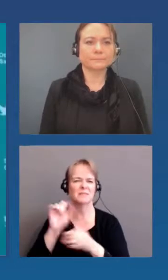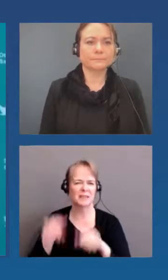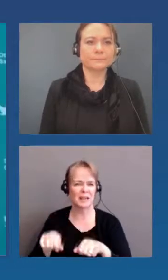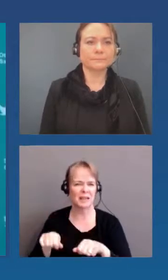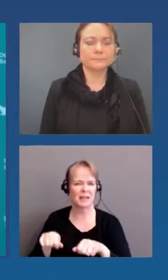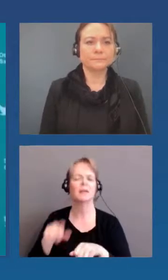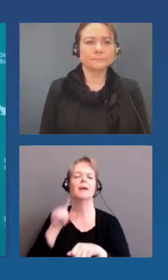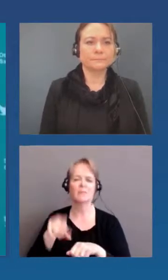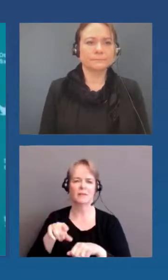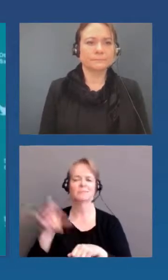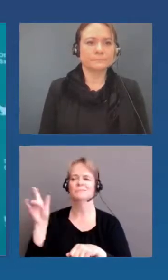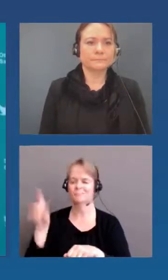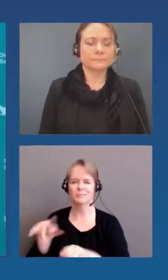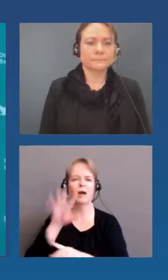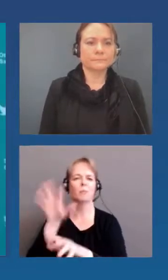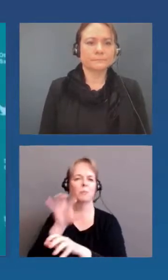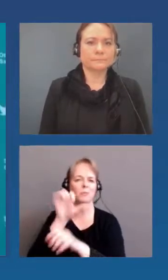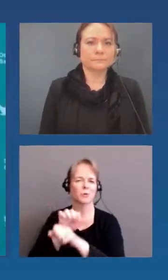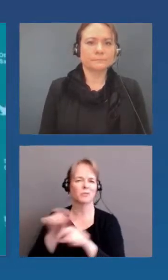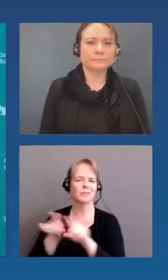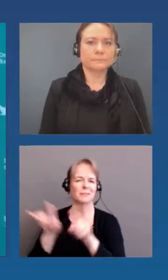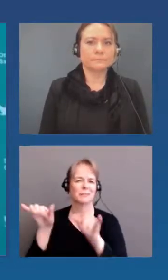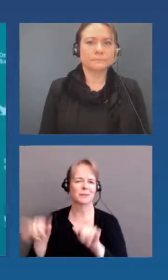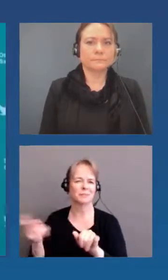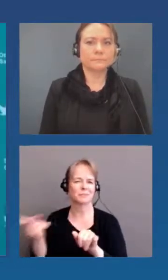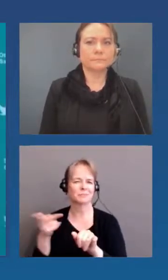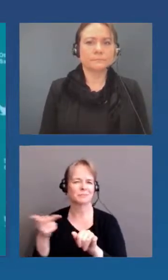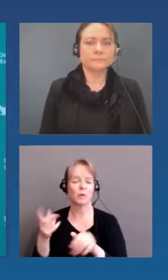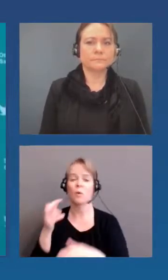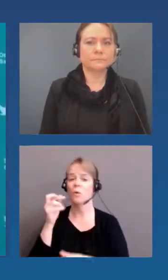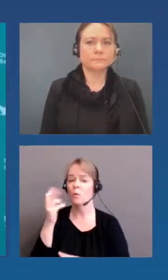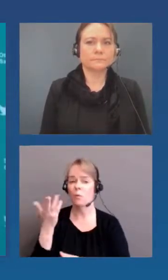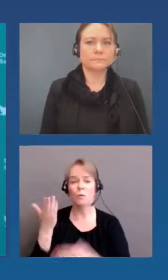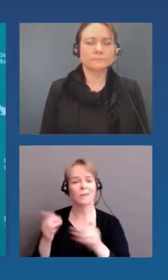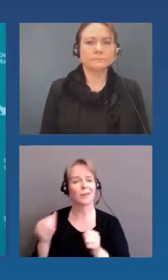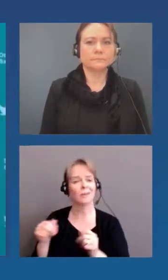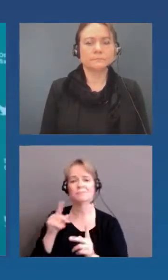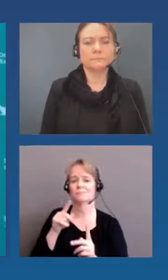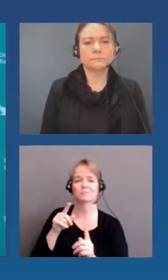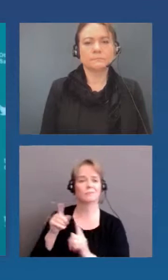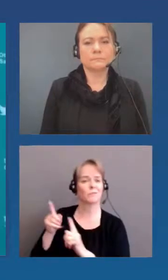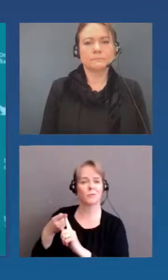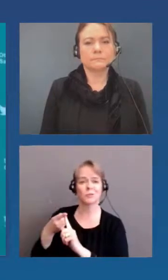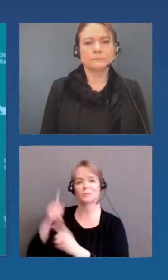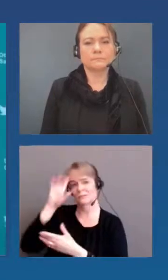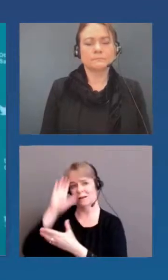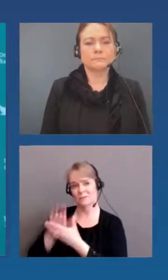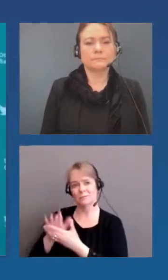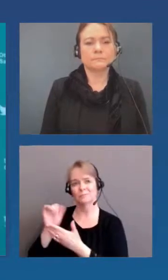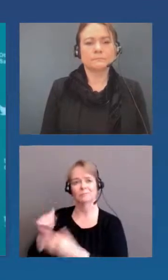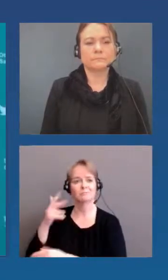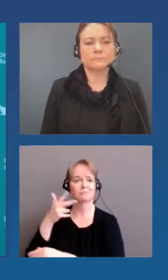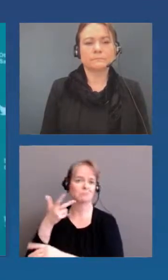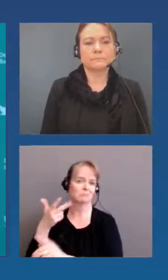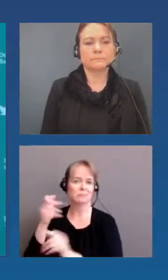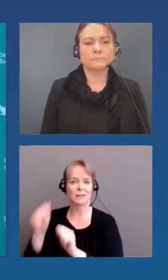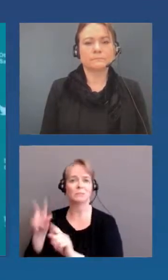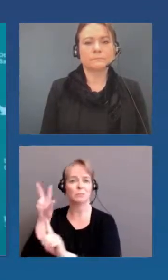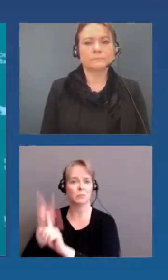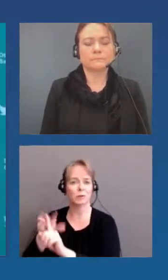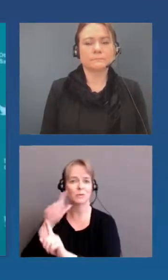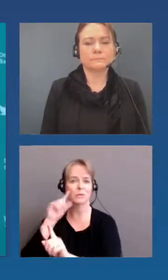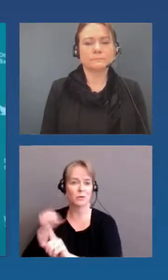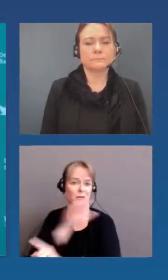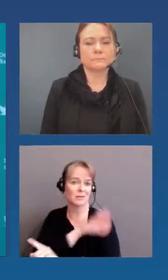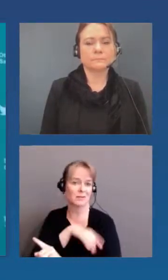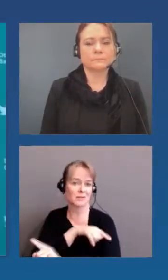time. Or the person over 90 will be eligible to book into a clinic this Friday, starting